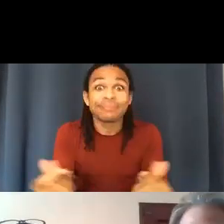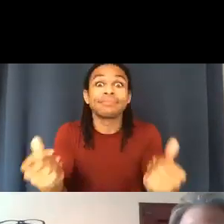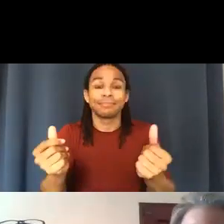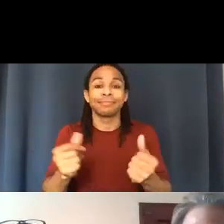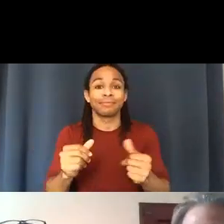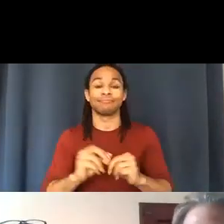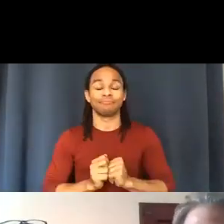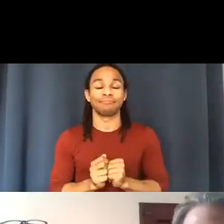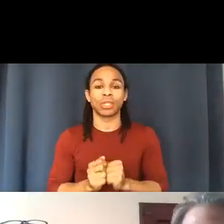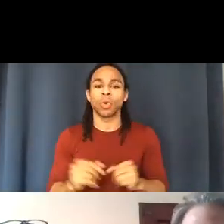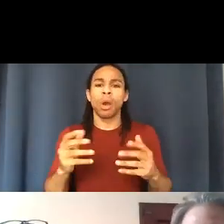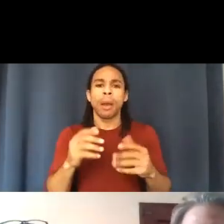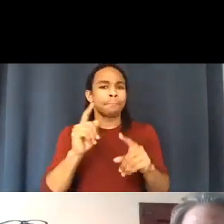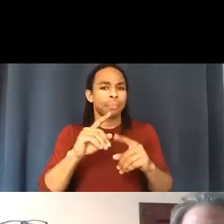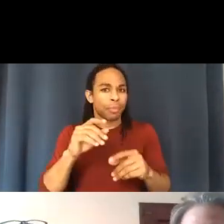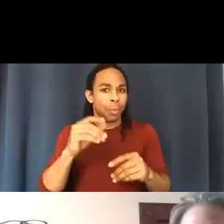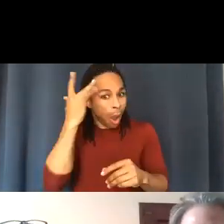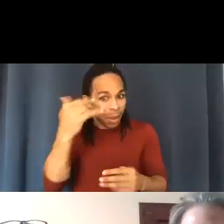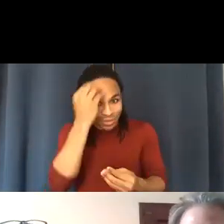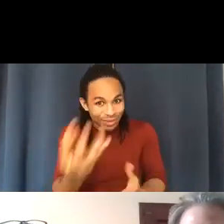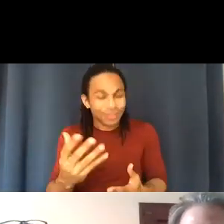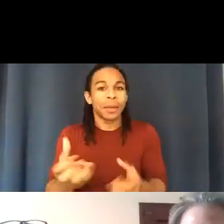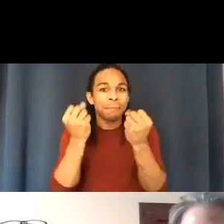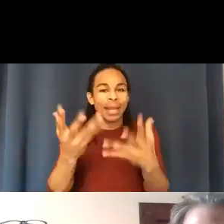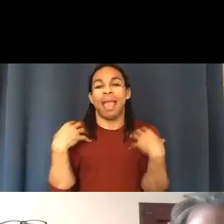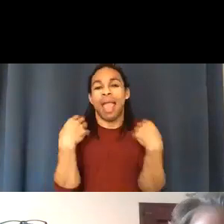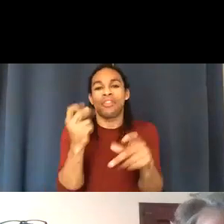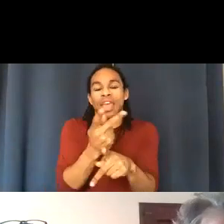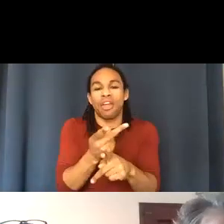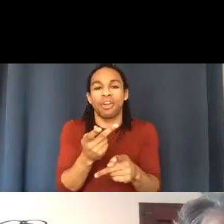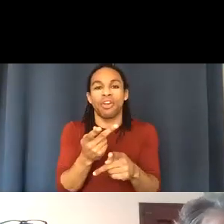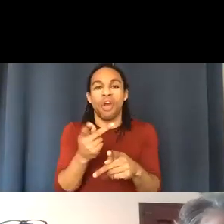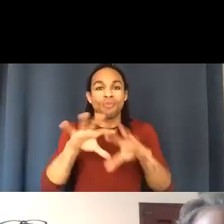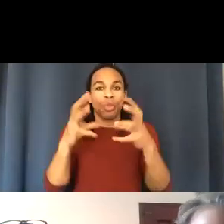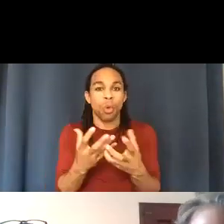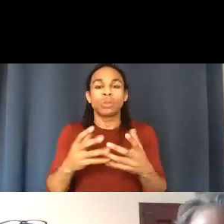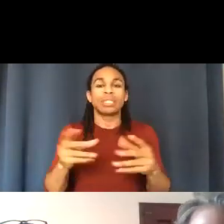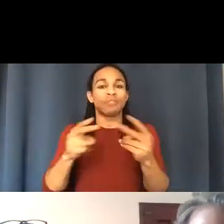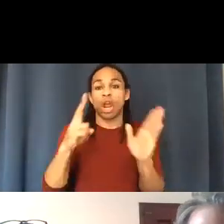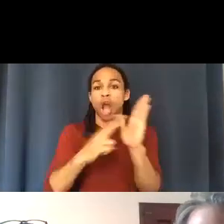we'll get into a little bit about that in our brief remarks. Next slide, please.